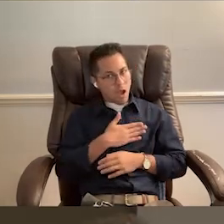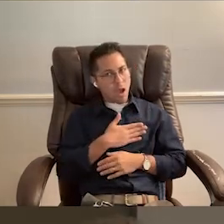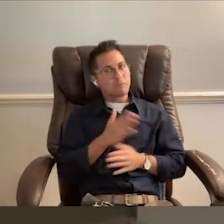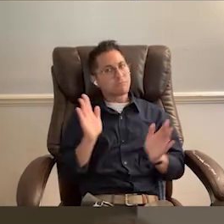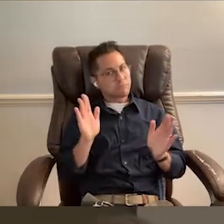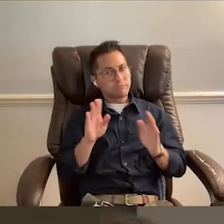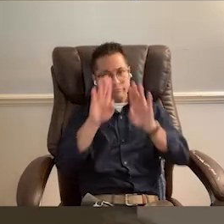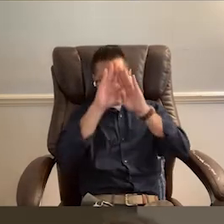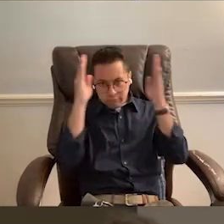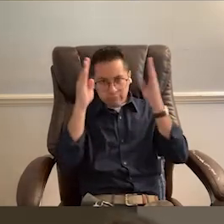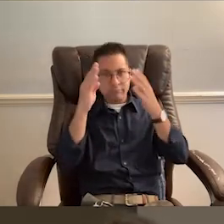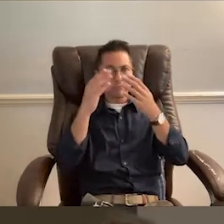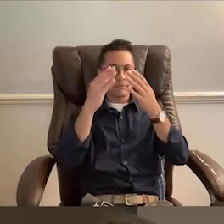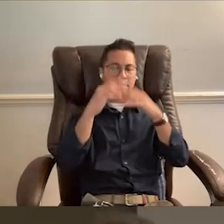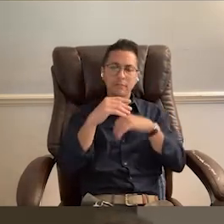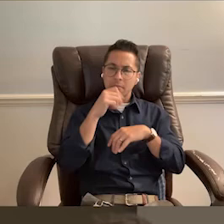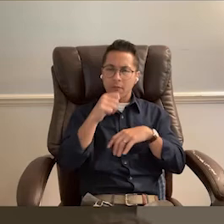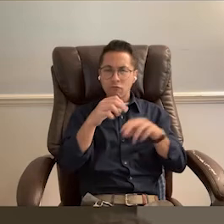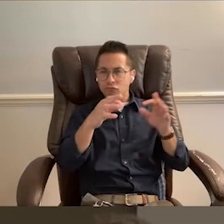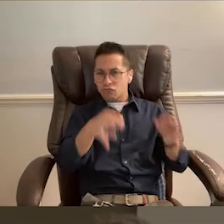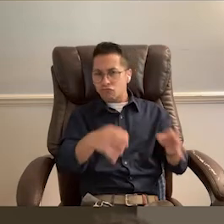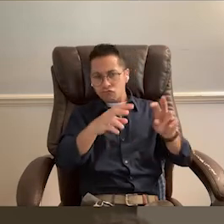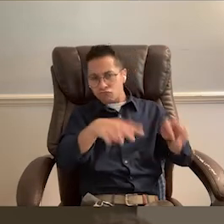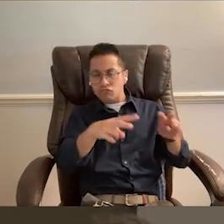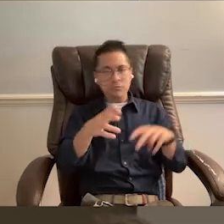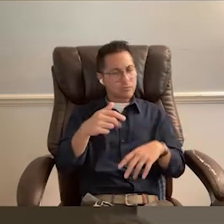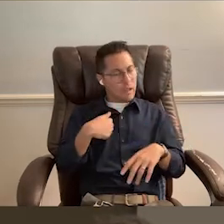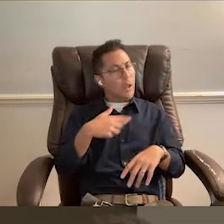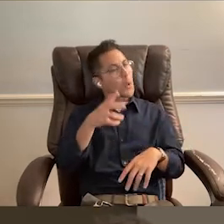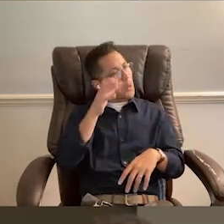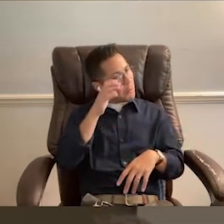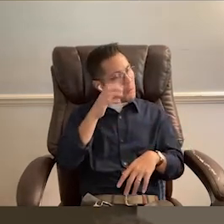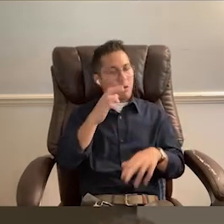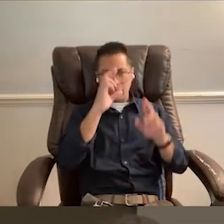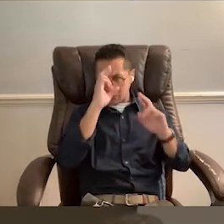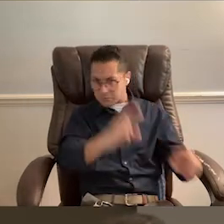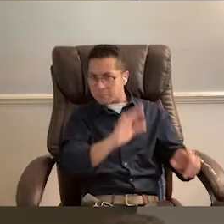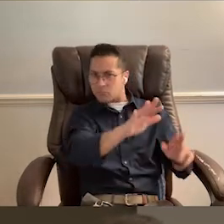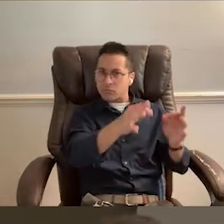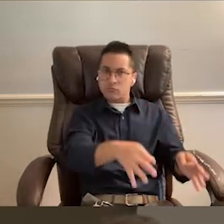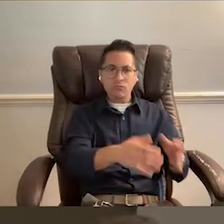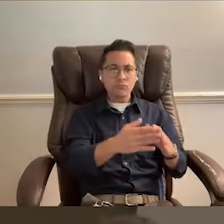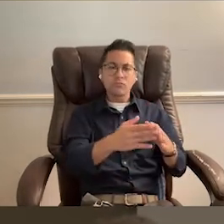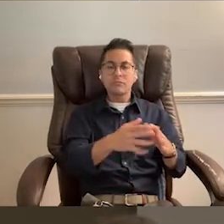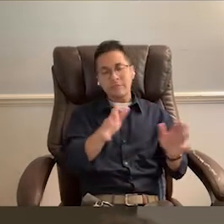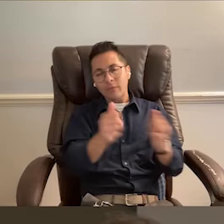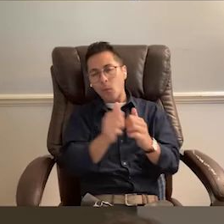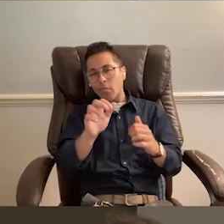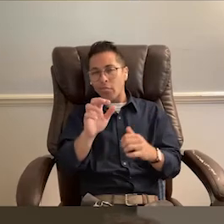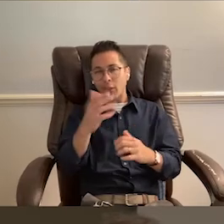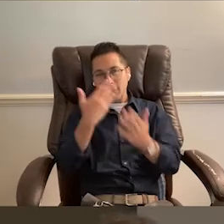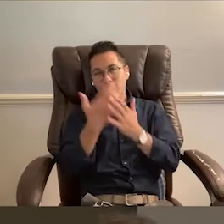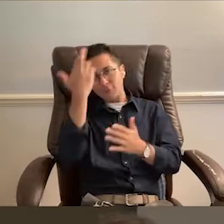let them willingly come to you first, and let them know that you're open and not going to judge no matter what they say, and you'll help them, or you'll